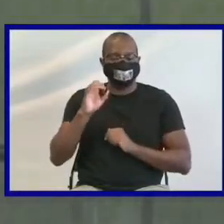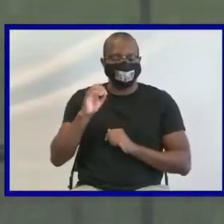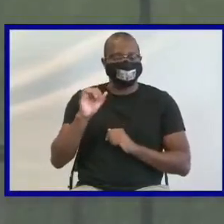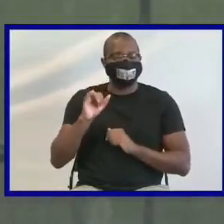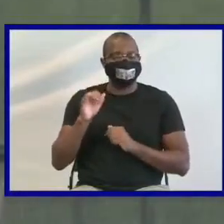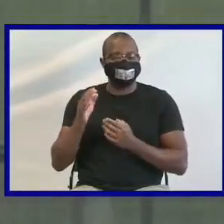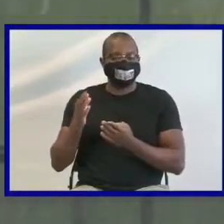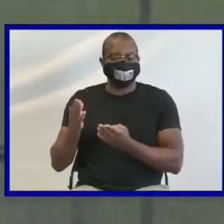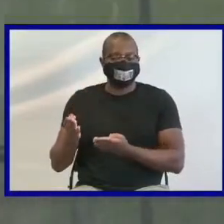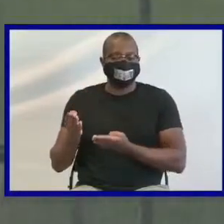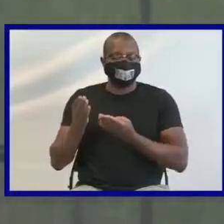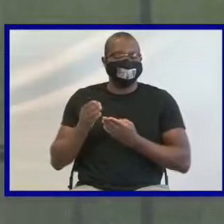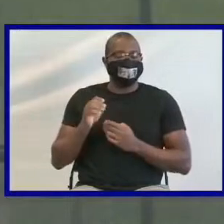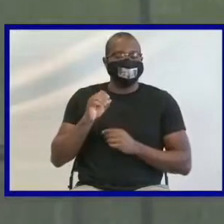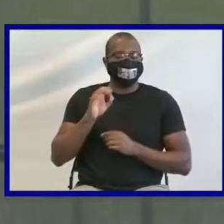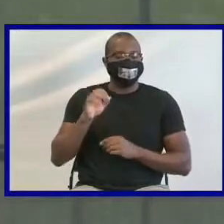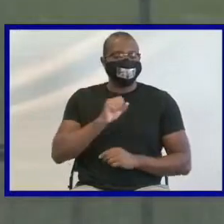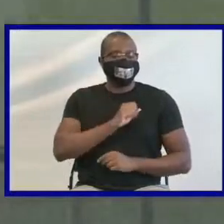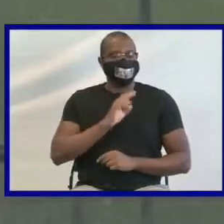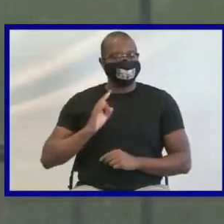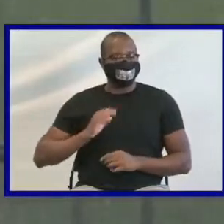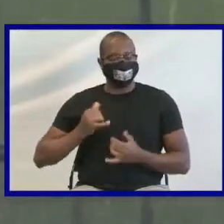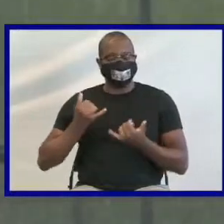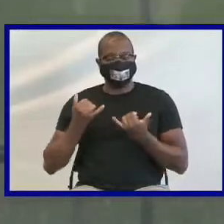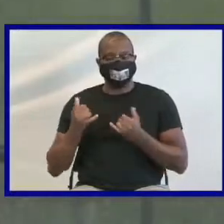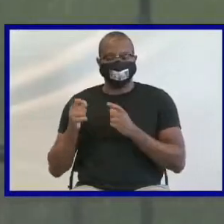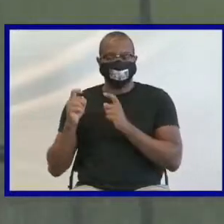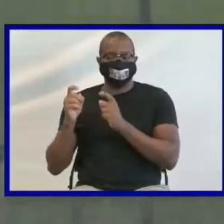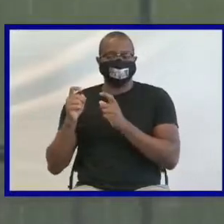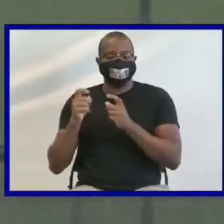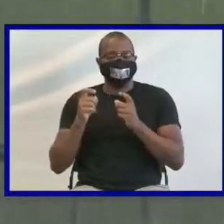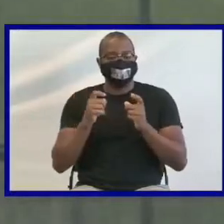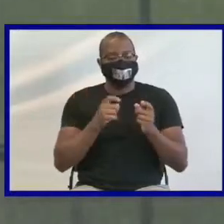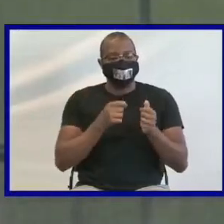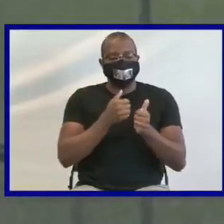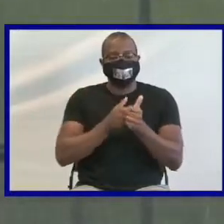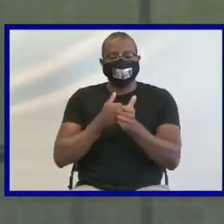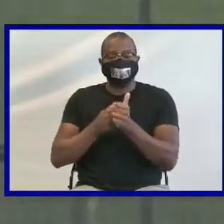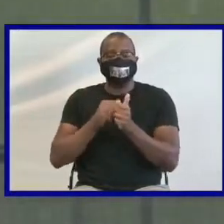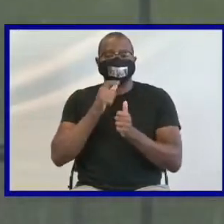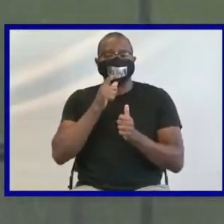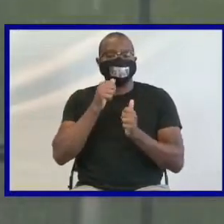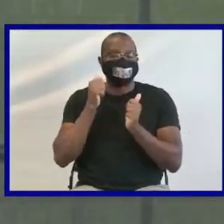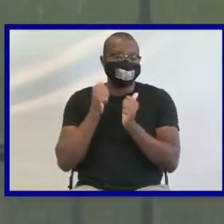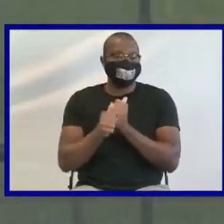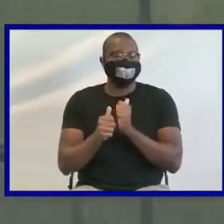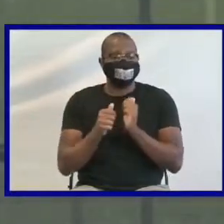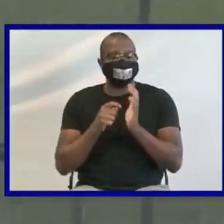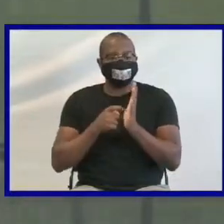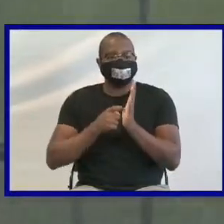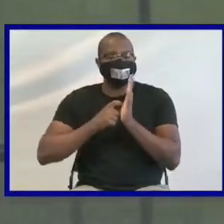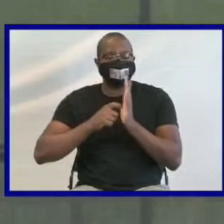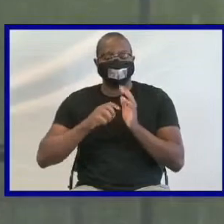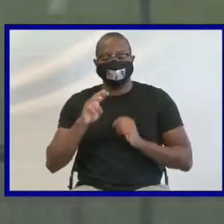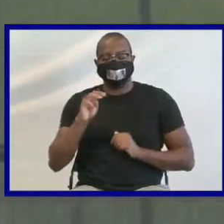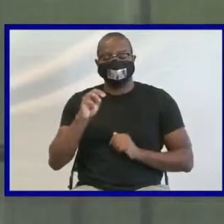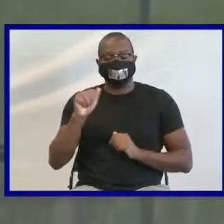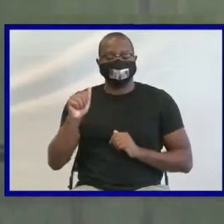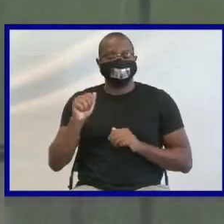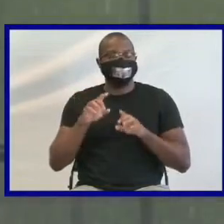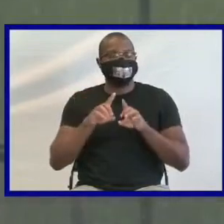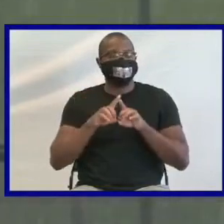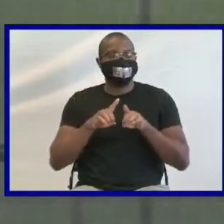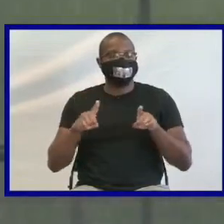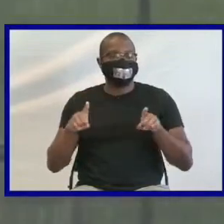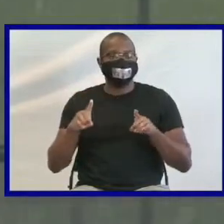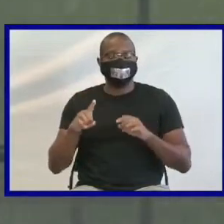of our faculty, I now confer upon each of you who has fulfilled all the requirements, the master's degree, and all